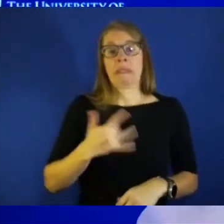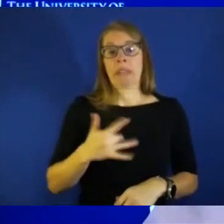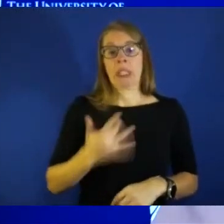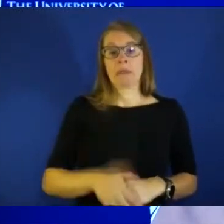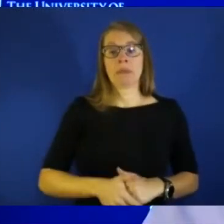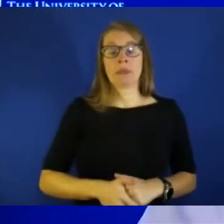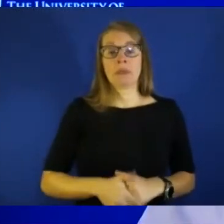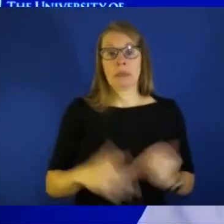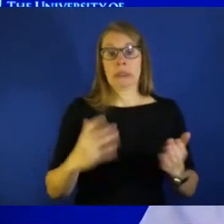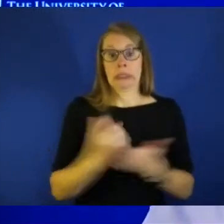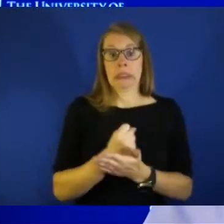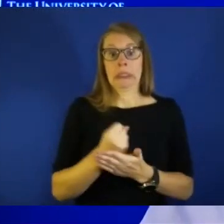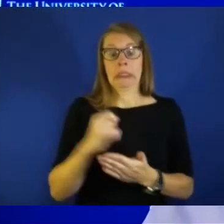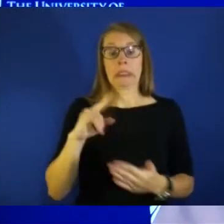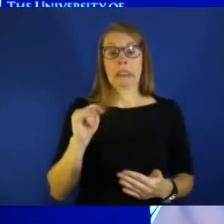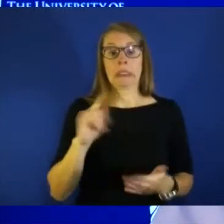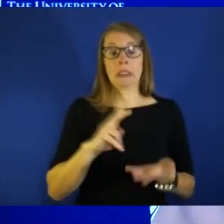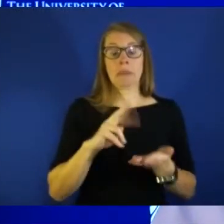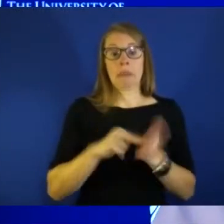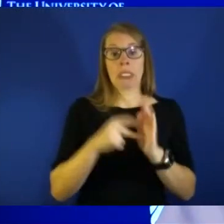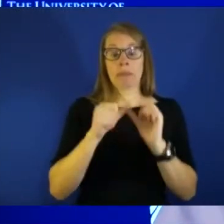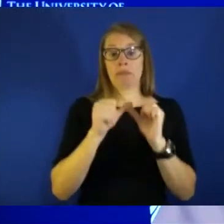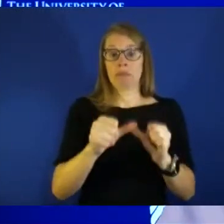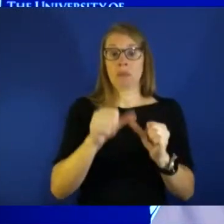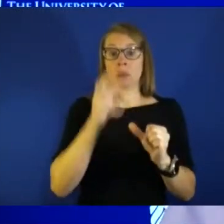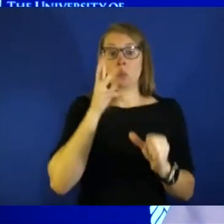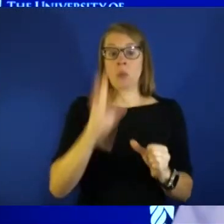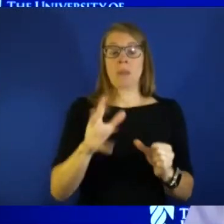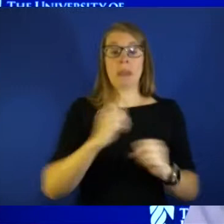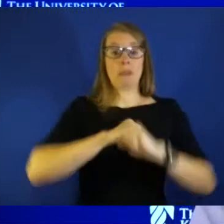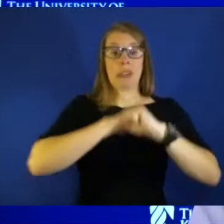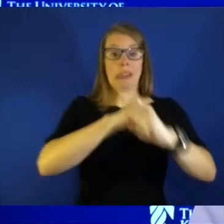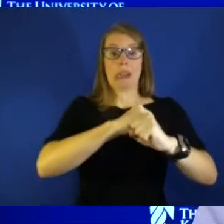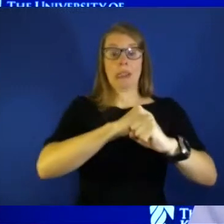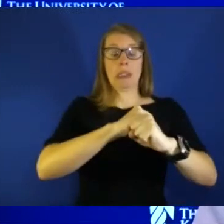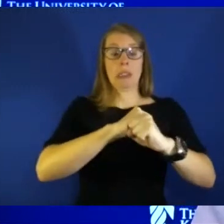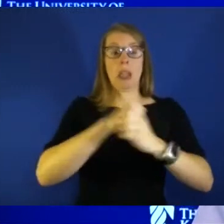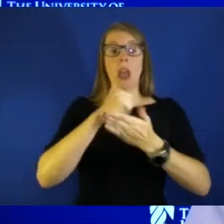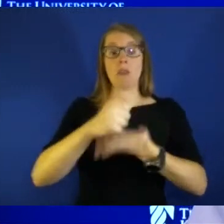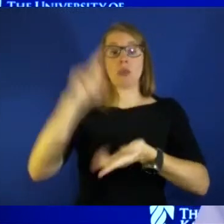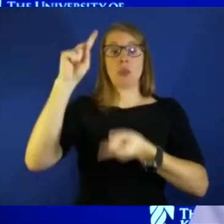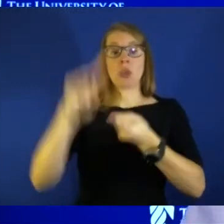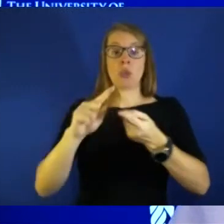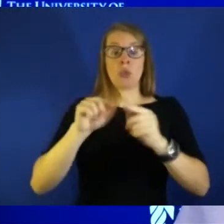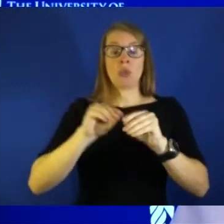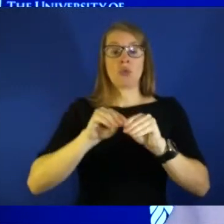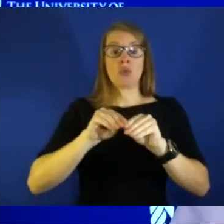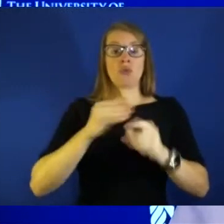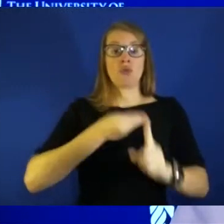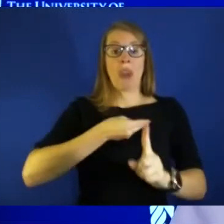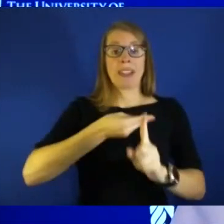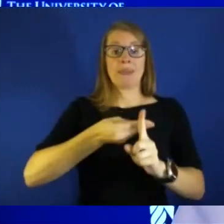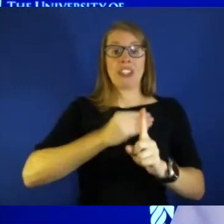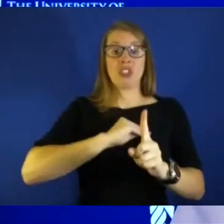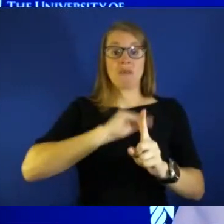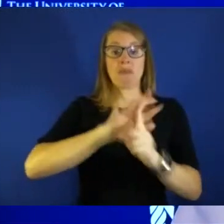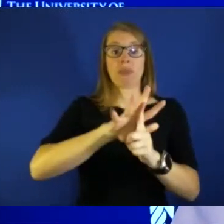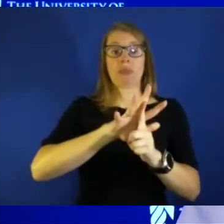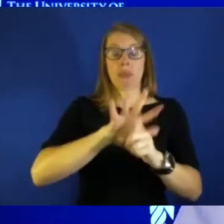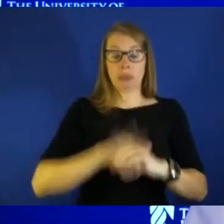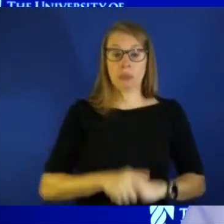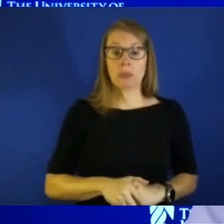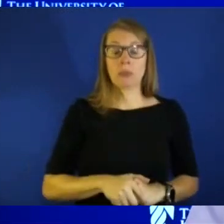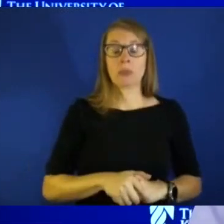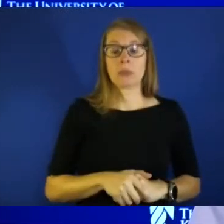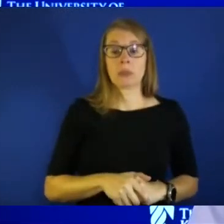will continue to be very highly protected to help reduce transmission even further? Should you get it within those 3